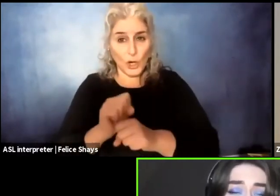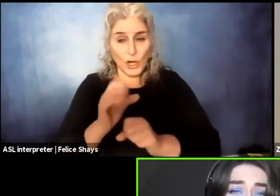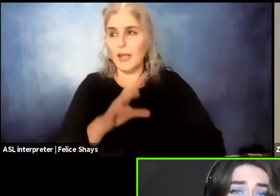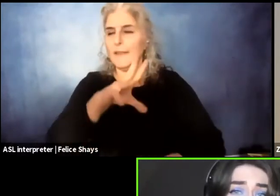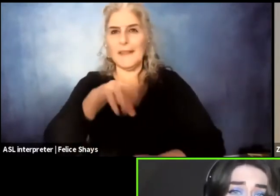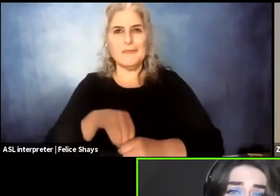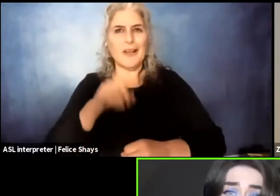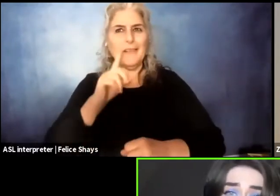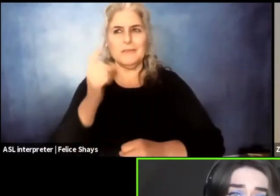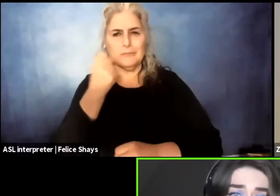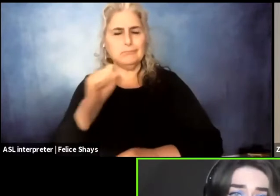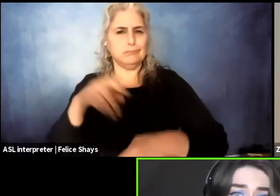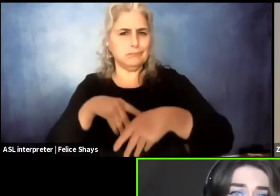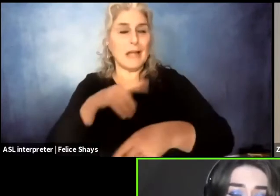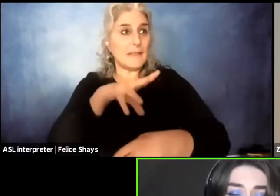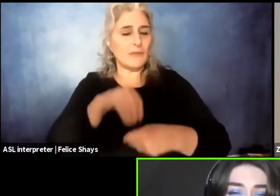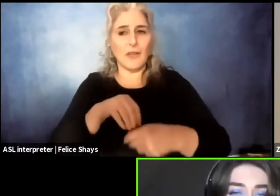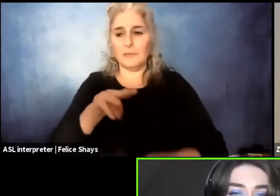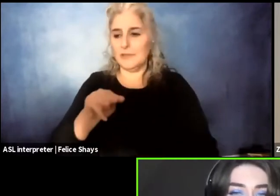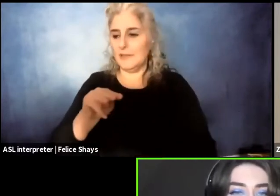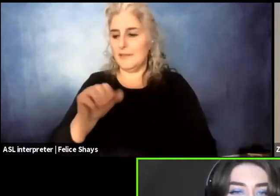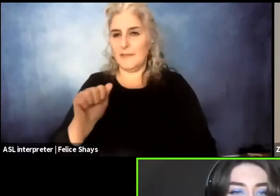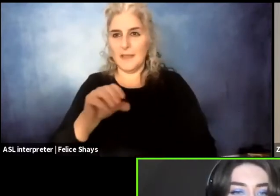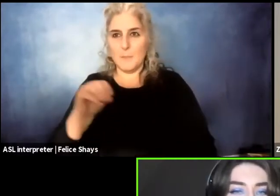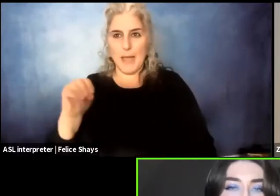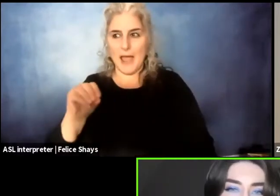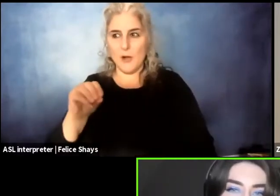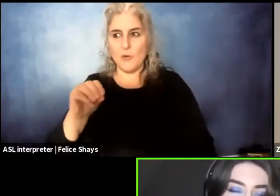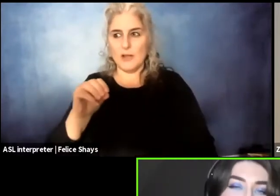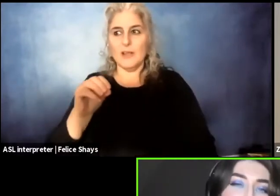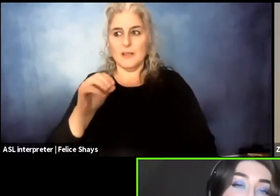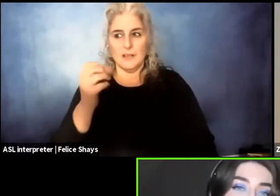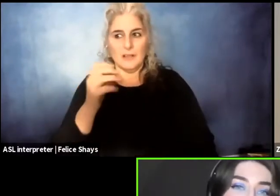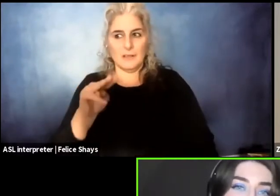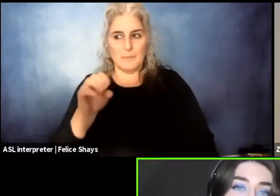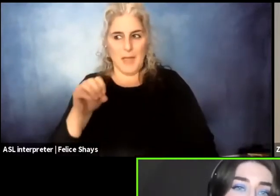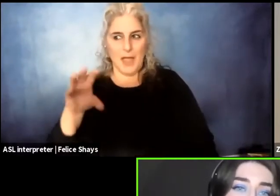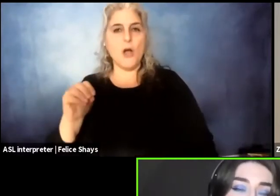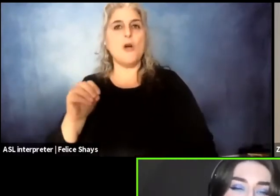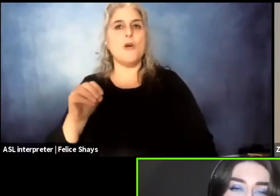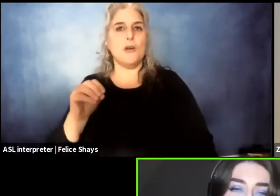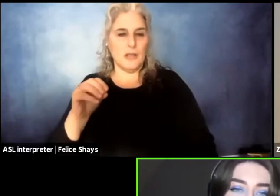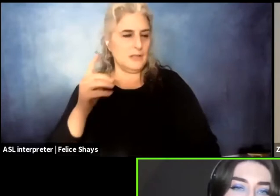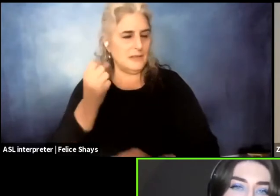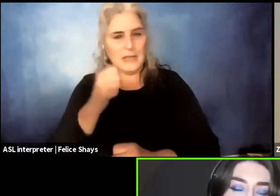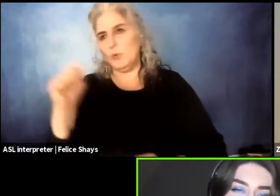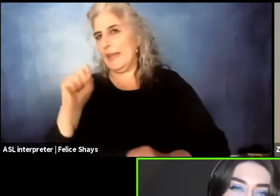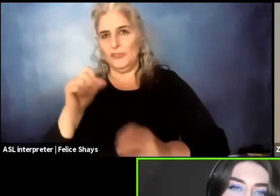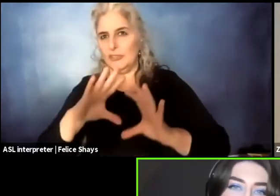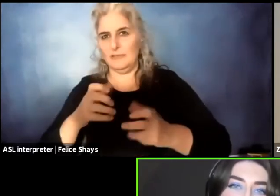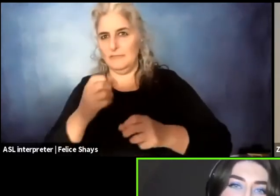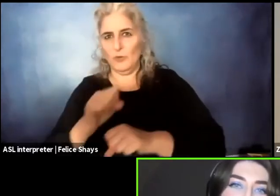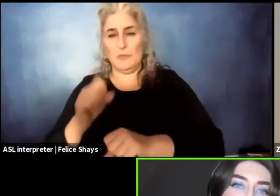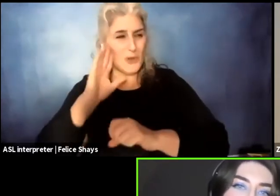the Mau Mau liberation movement. So I think it's really about recognizing that sex workers have always been at the heart of the labor